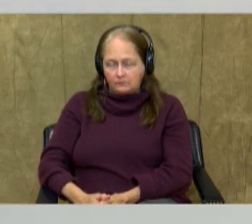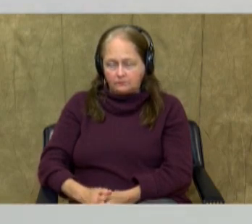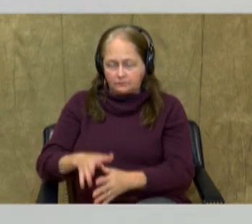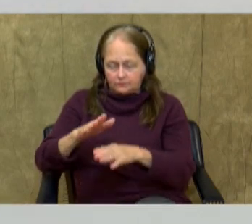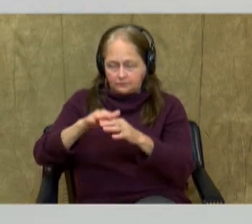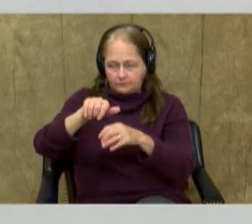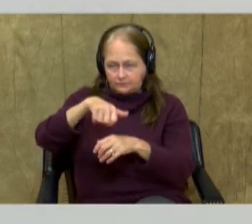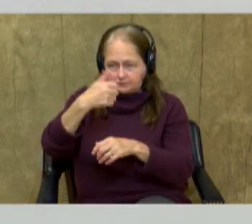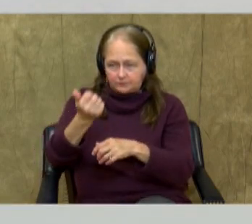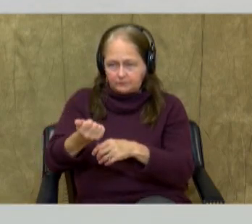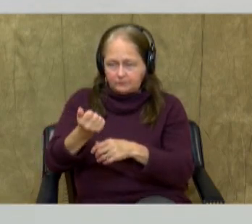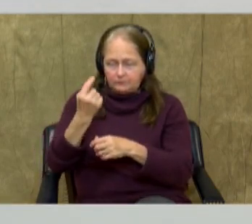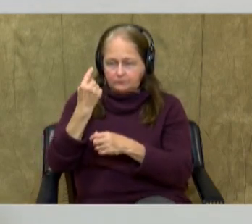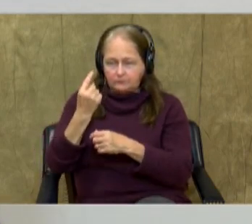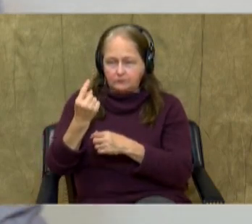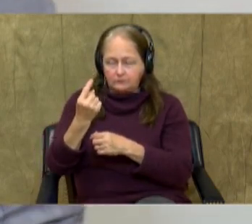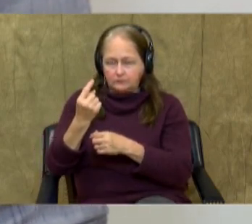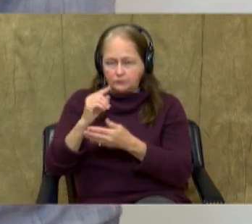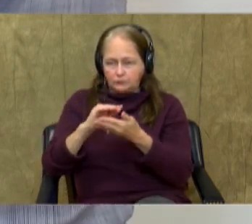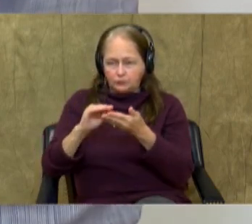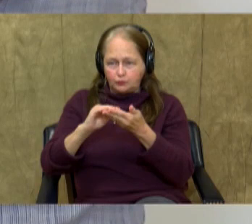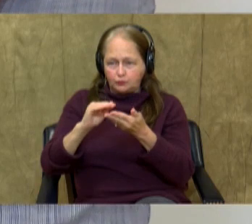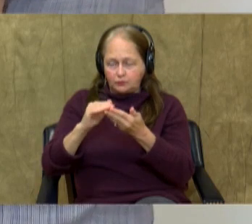On the next one, excuse me,